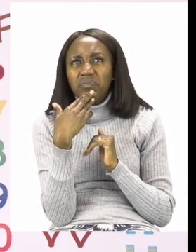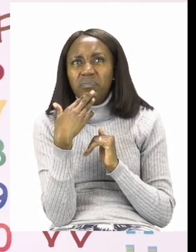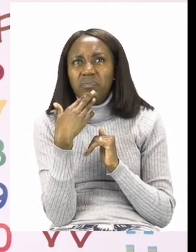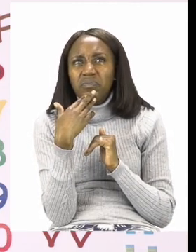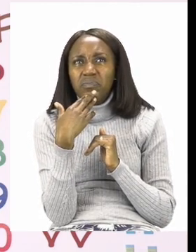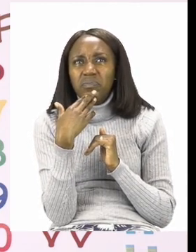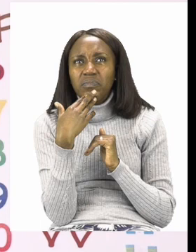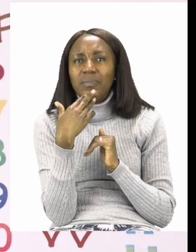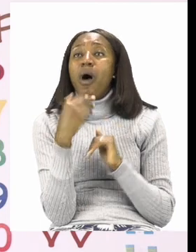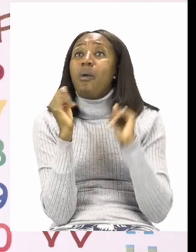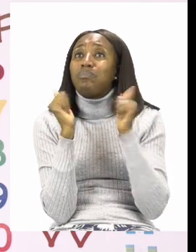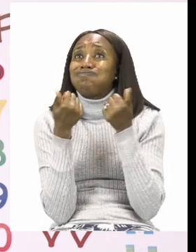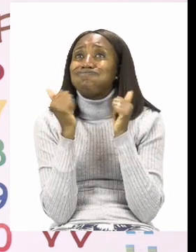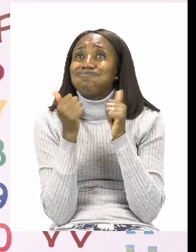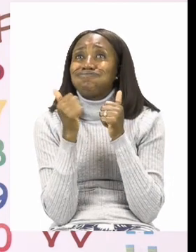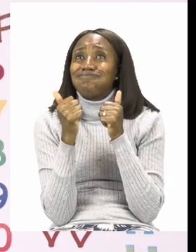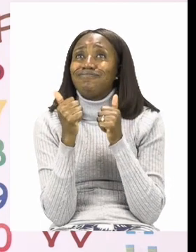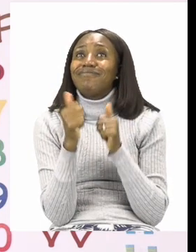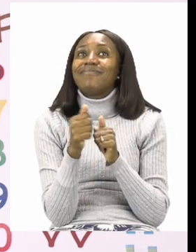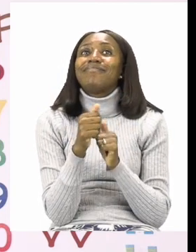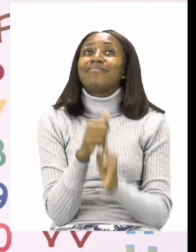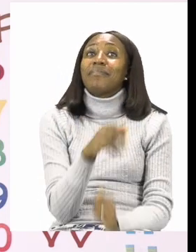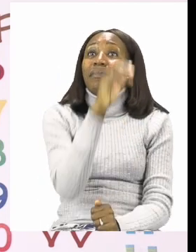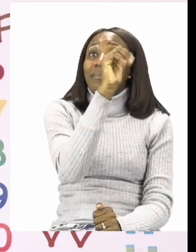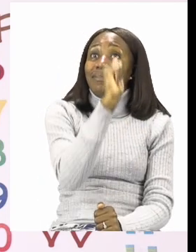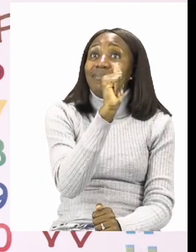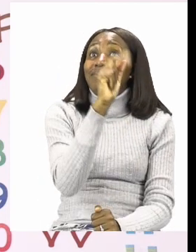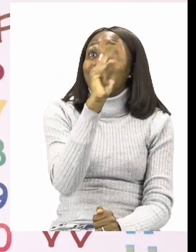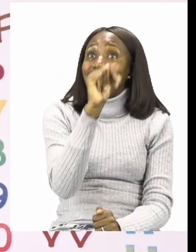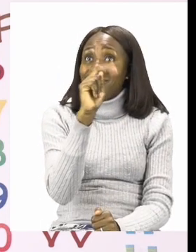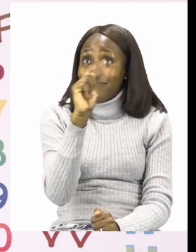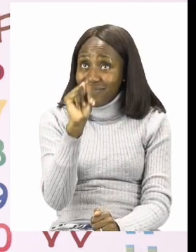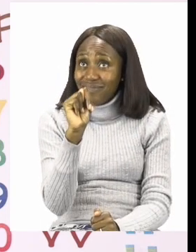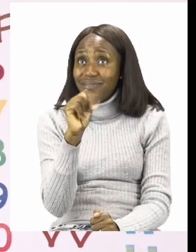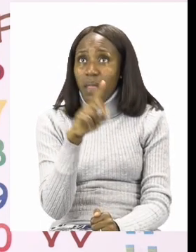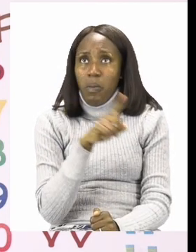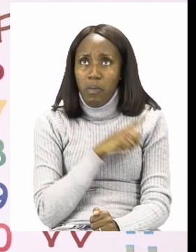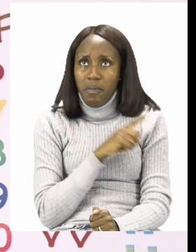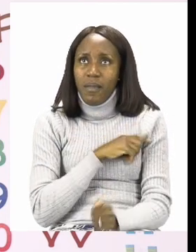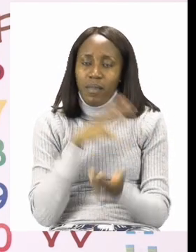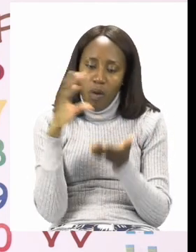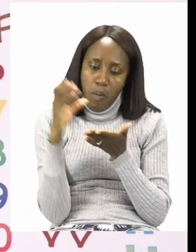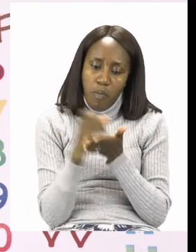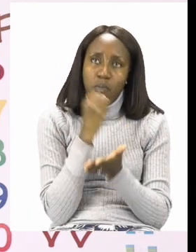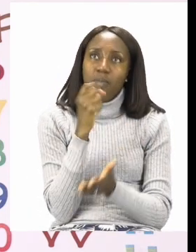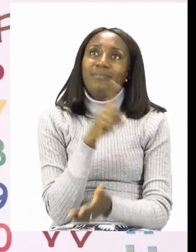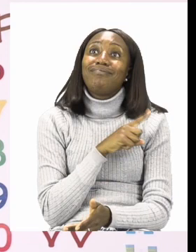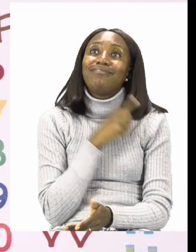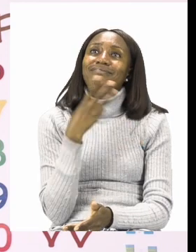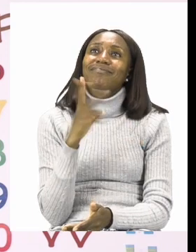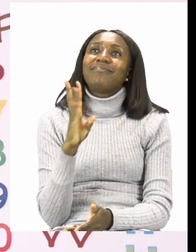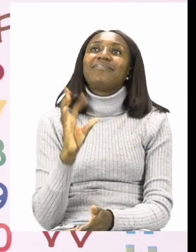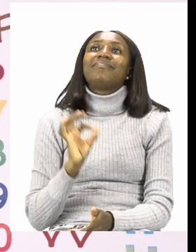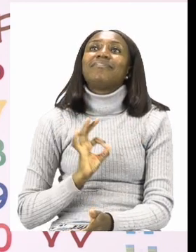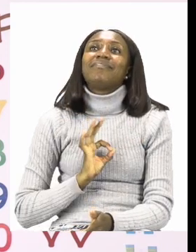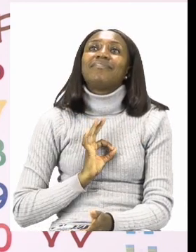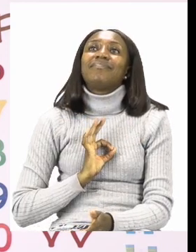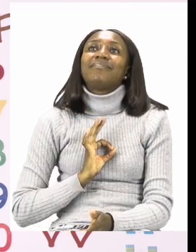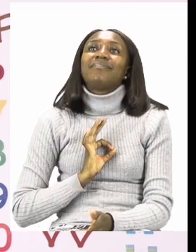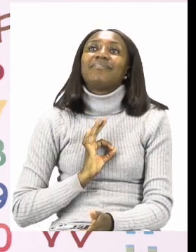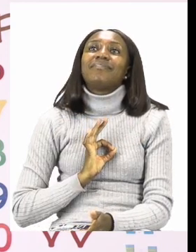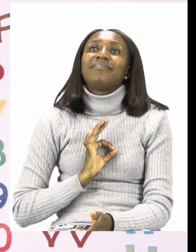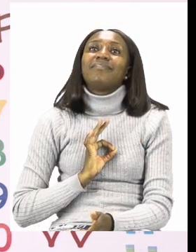Great job. It was Anne, because Anne won 16